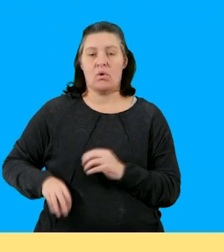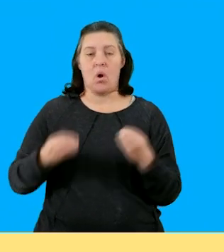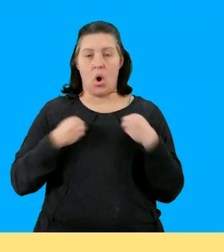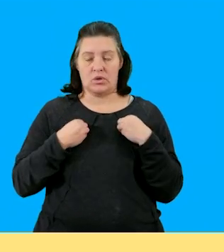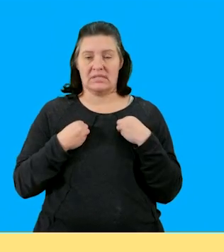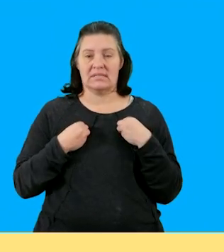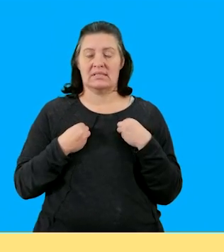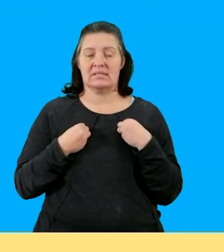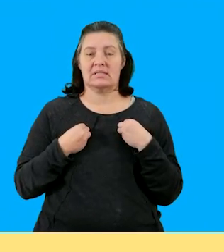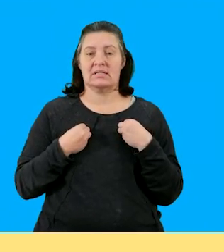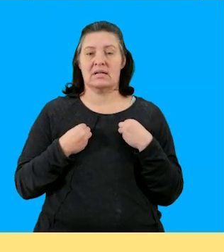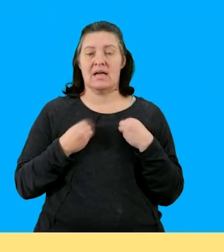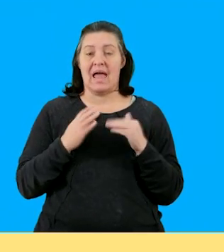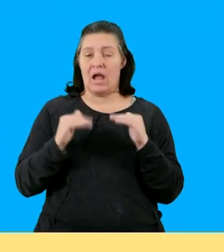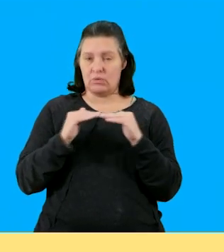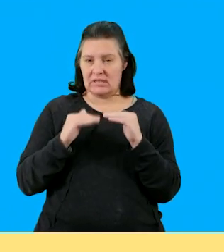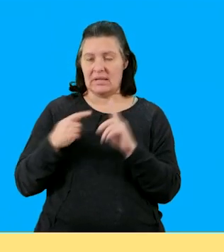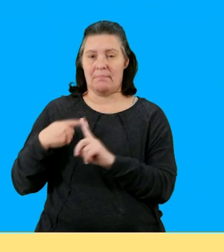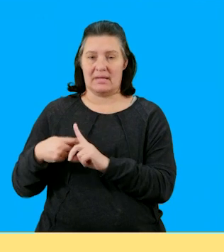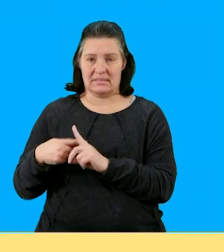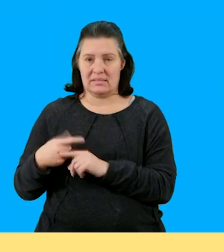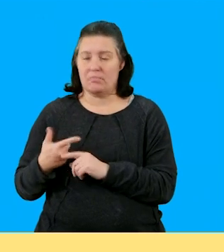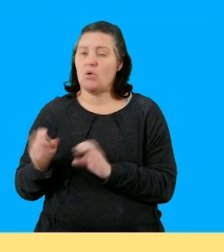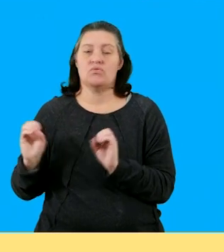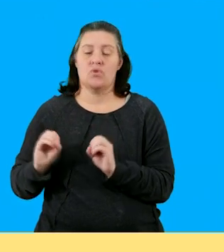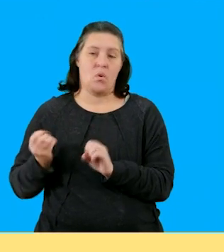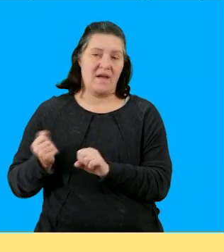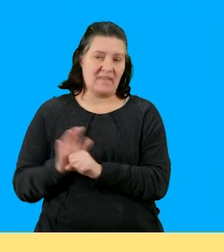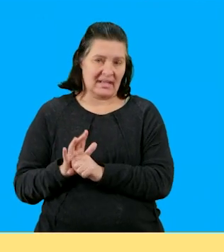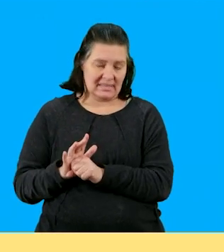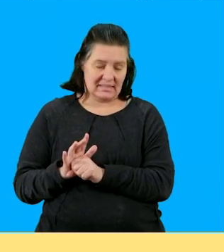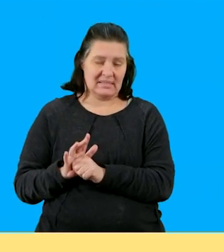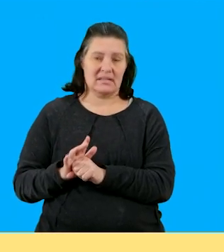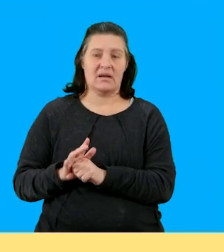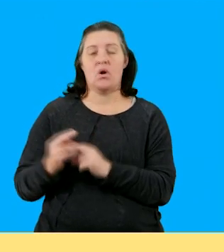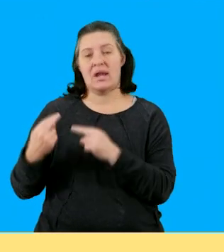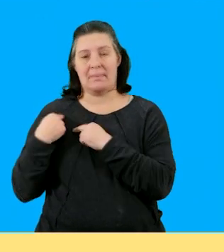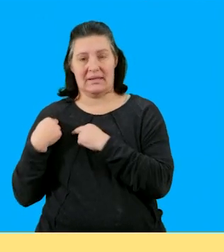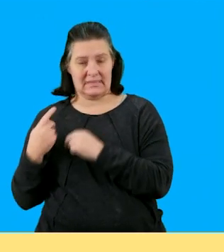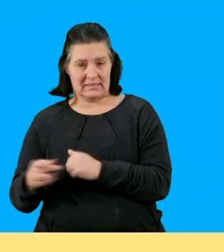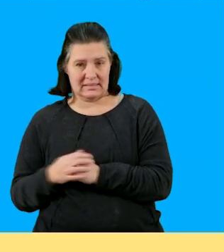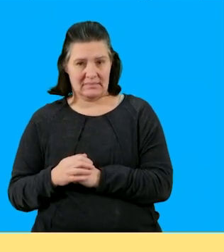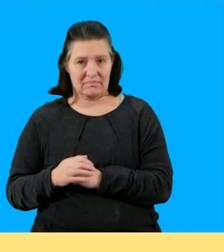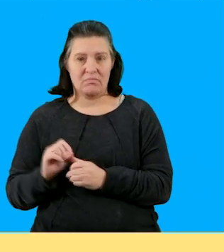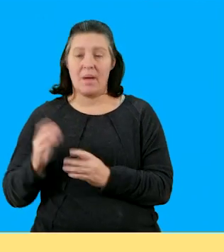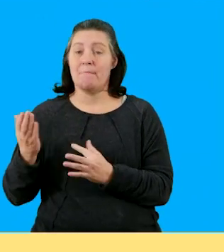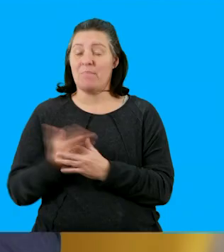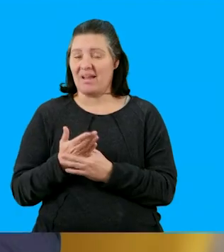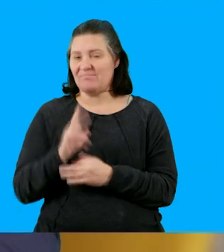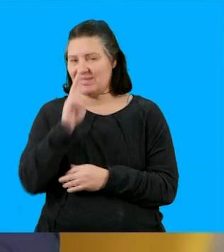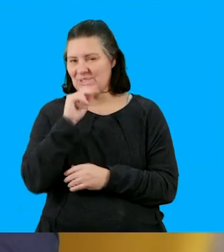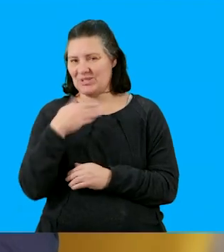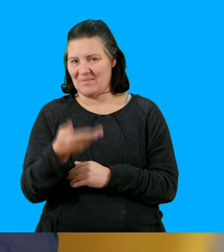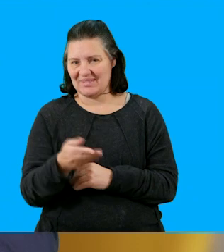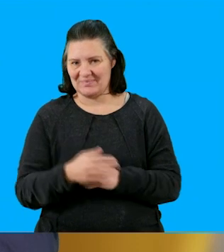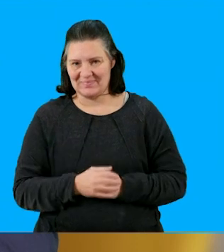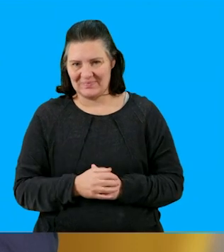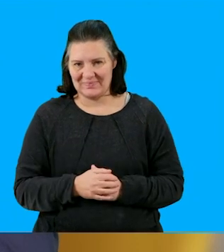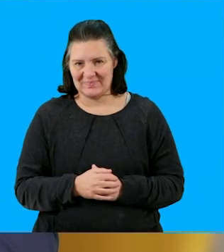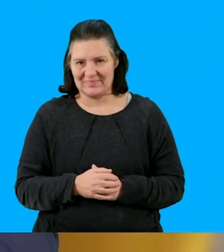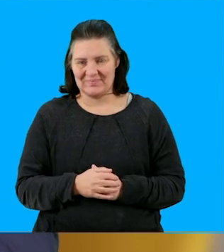of 64,000. And then here we are. In the general